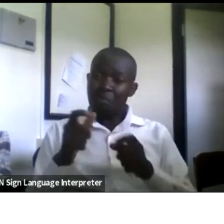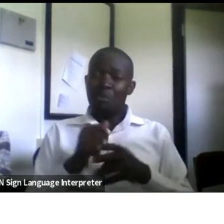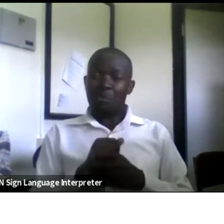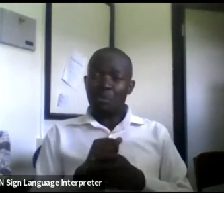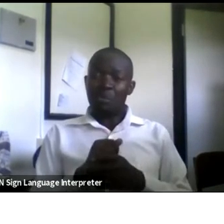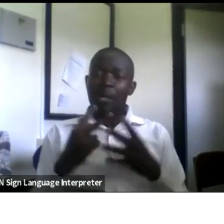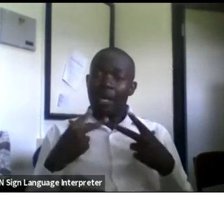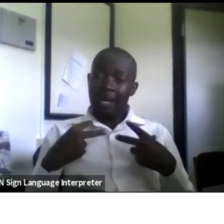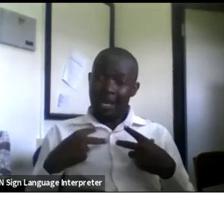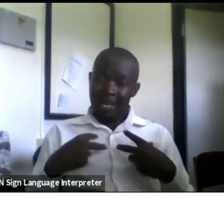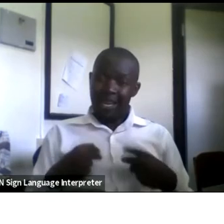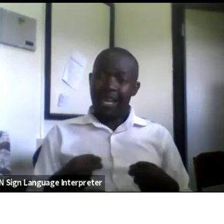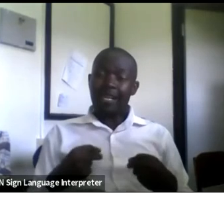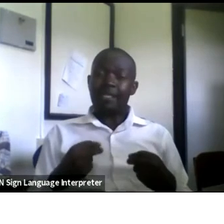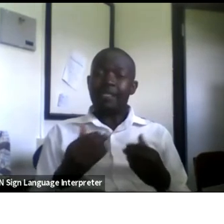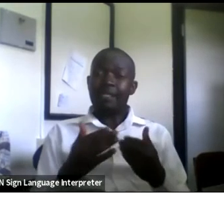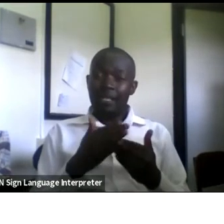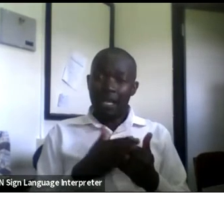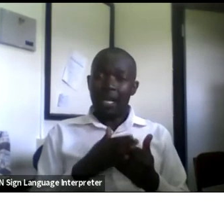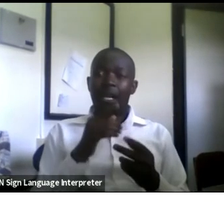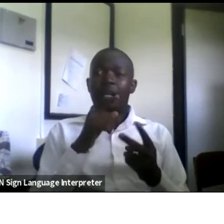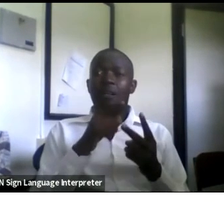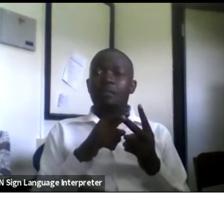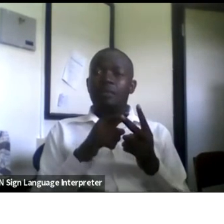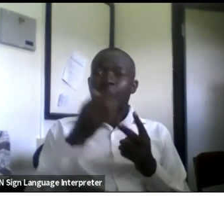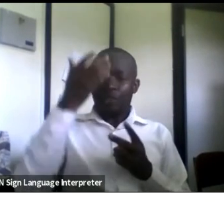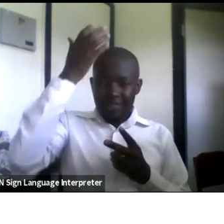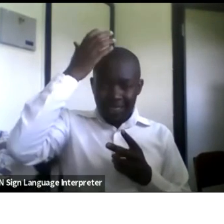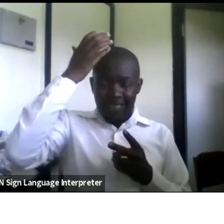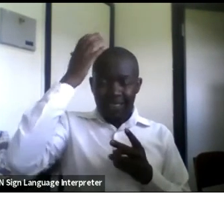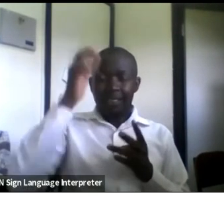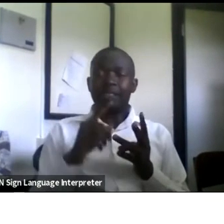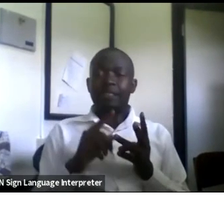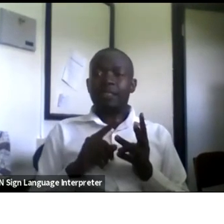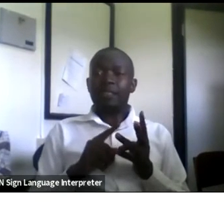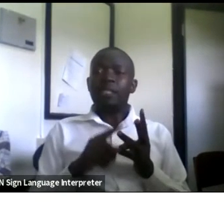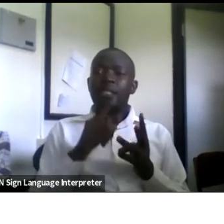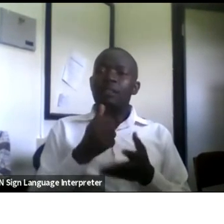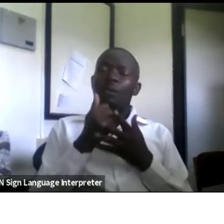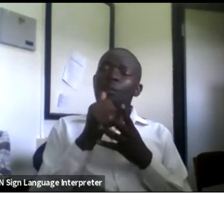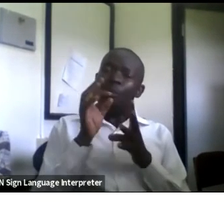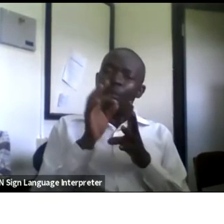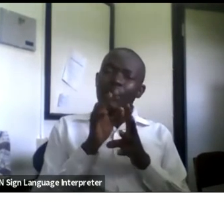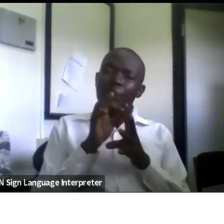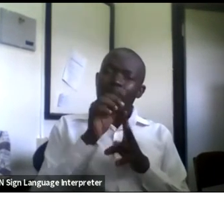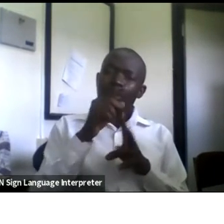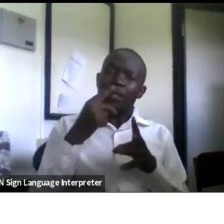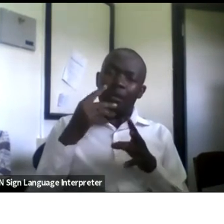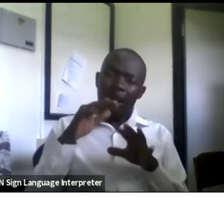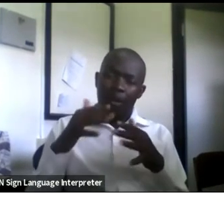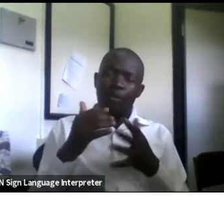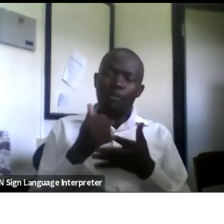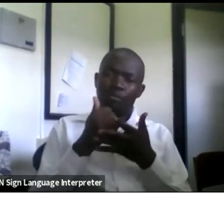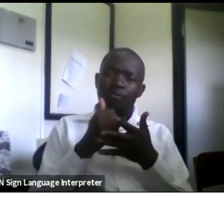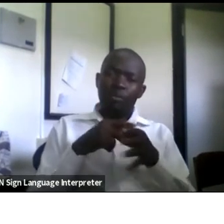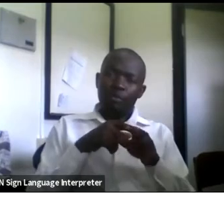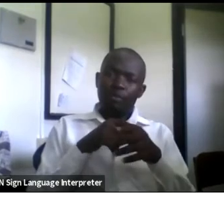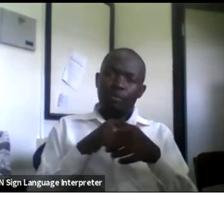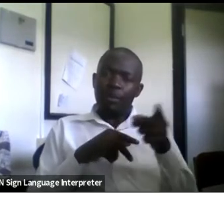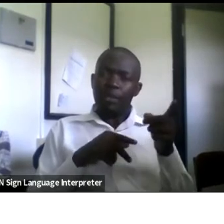Healthcare nurses has been trained particularly on. So the generalists are trained on ophthalmic care, and with their